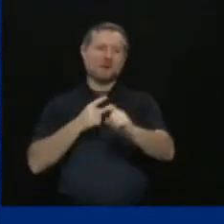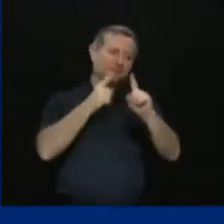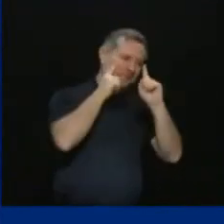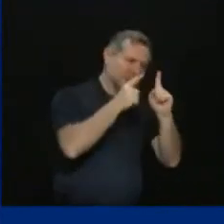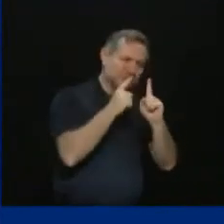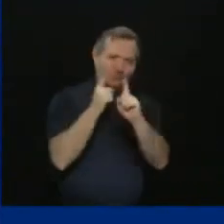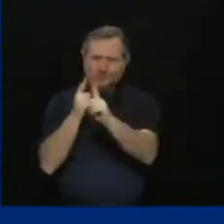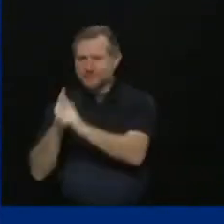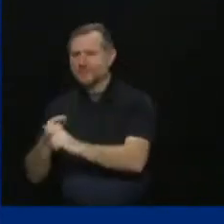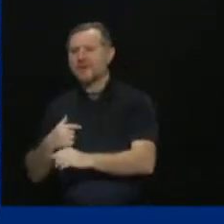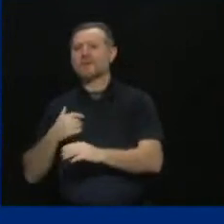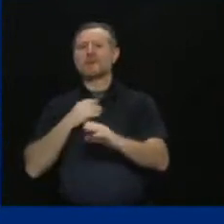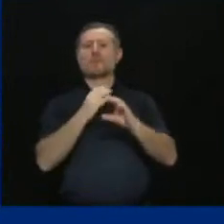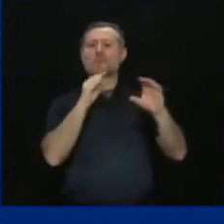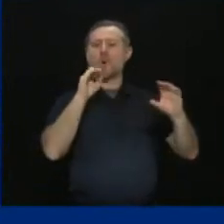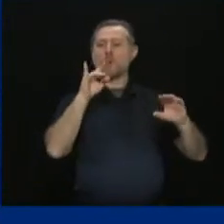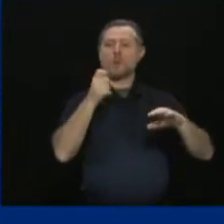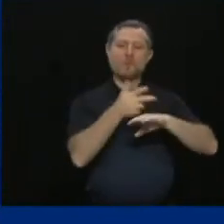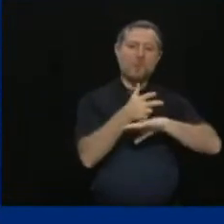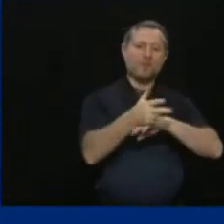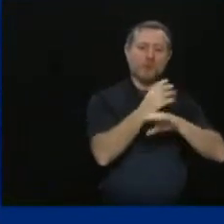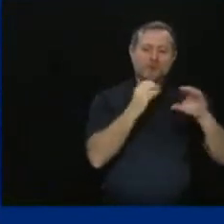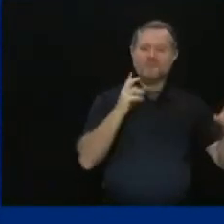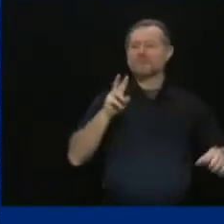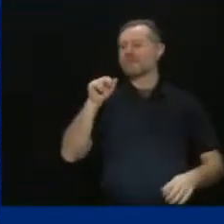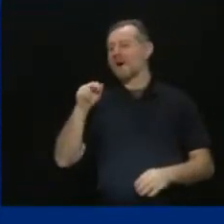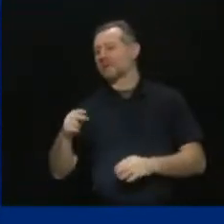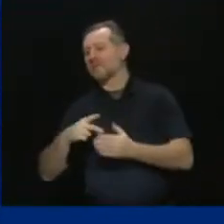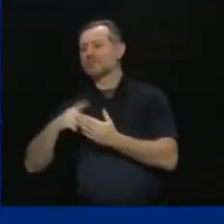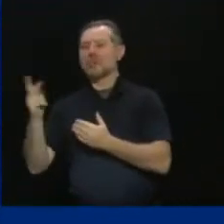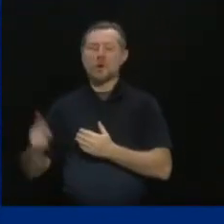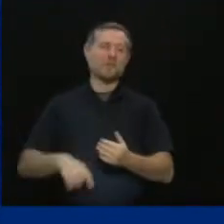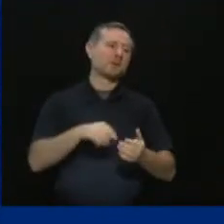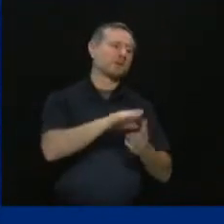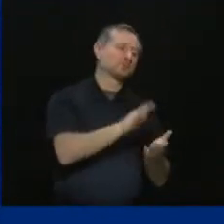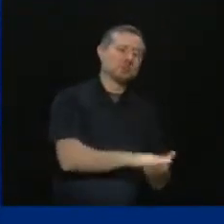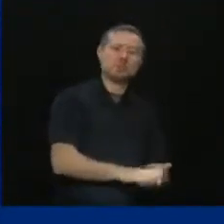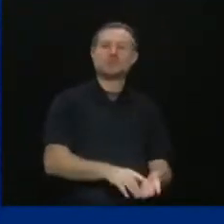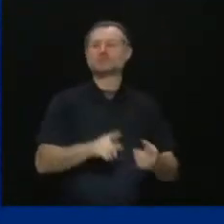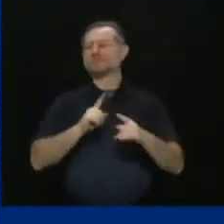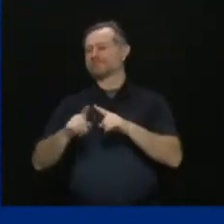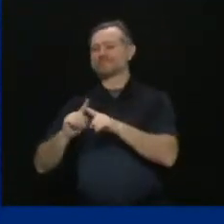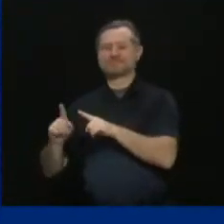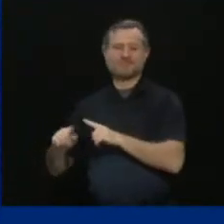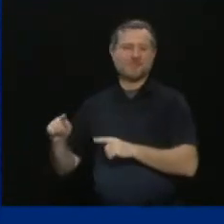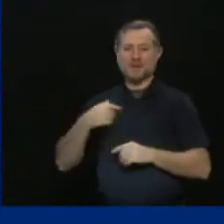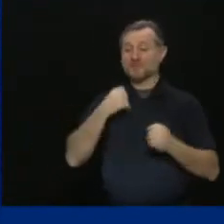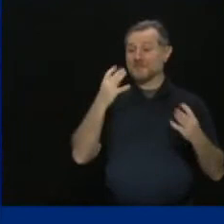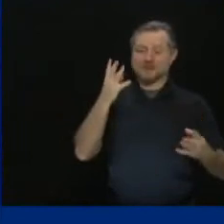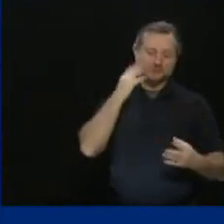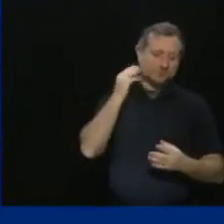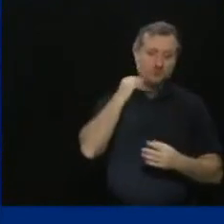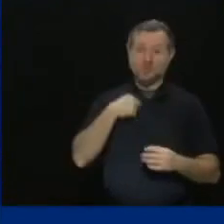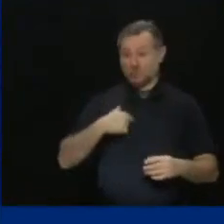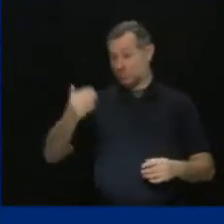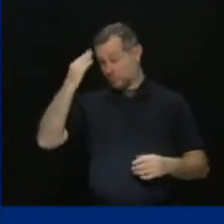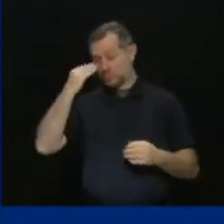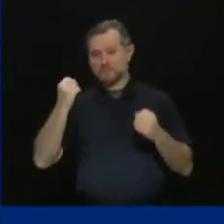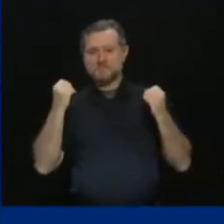or programs in schools. I've done it all, but I also know there's more to be done. And I'm going to listen to your